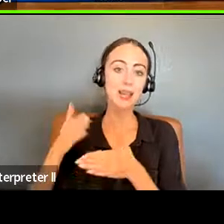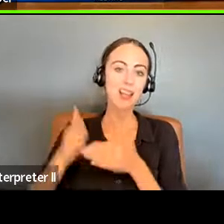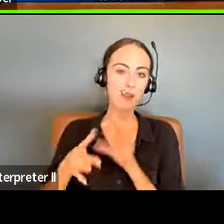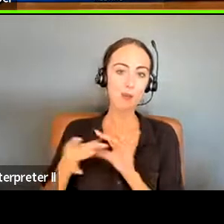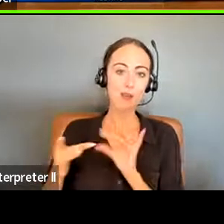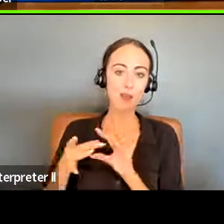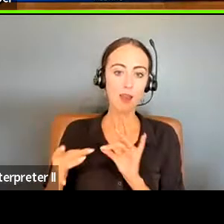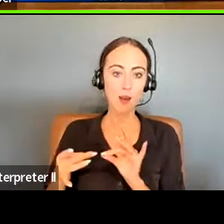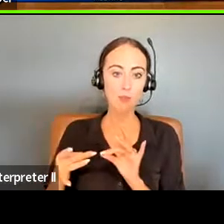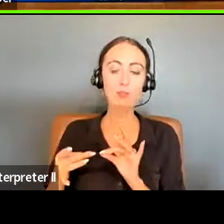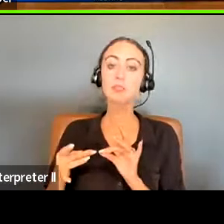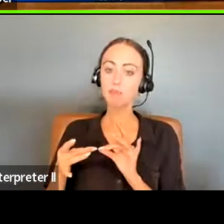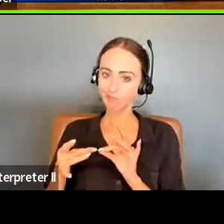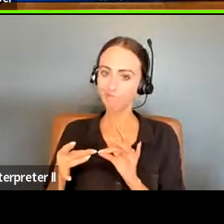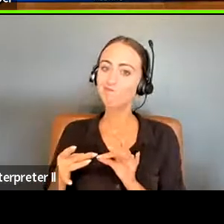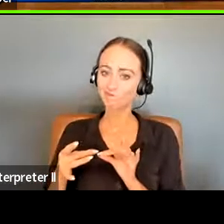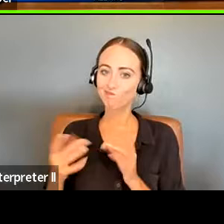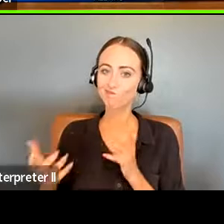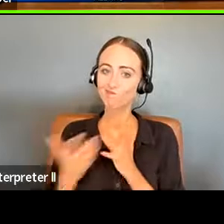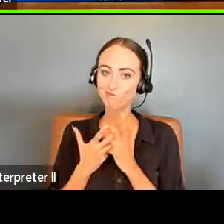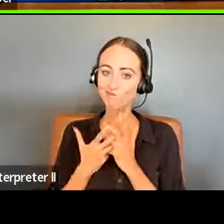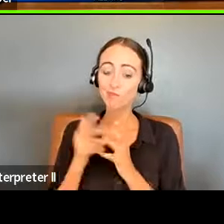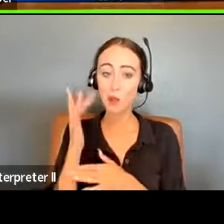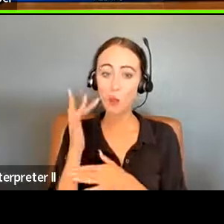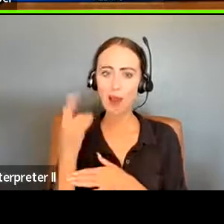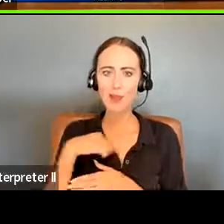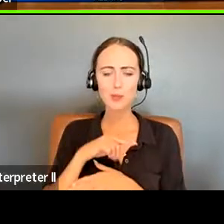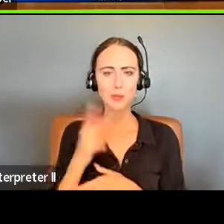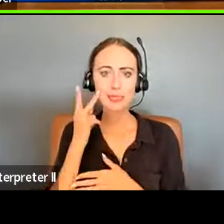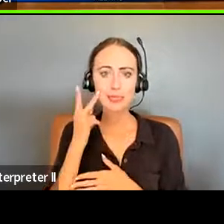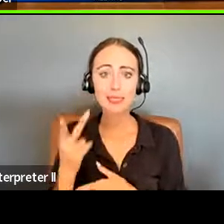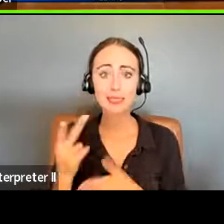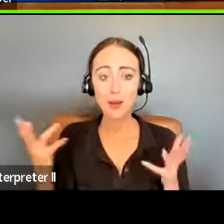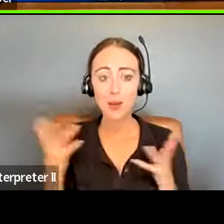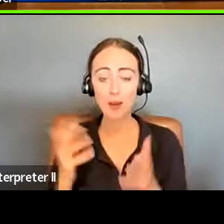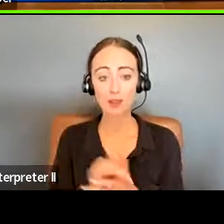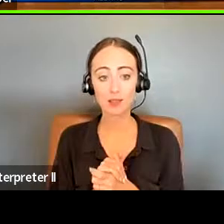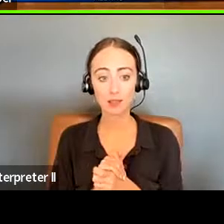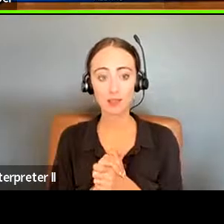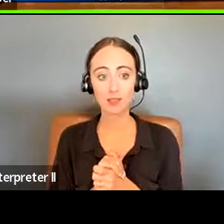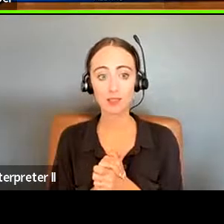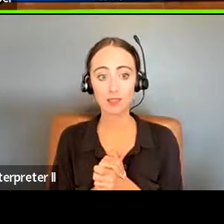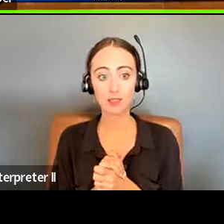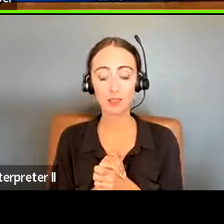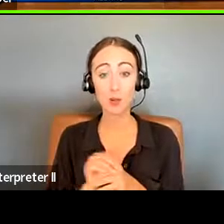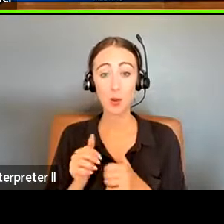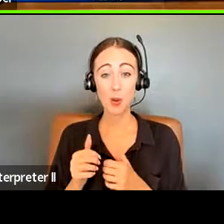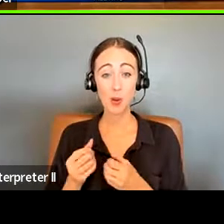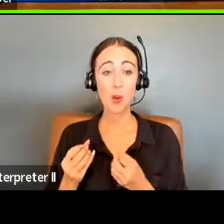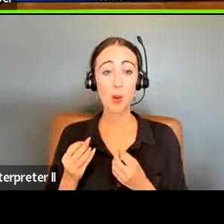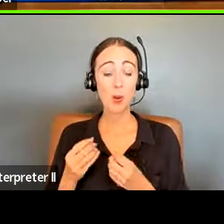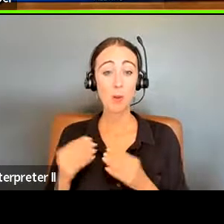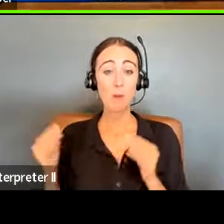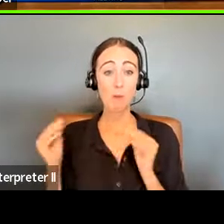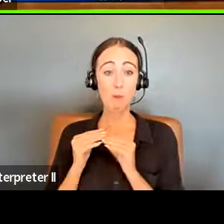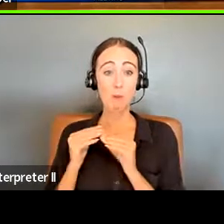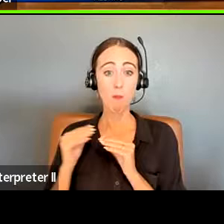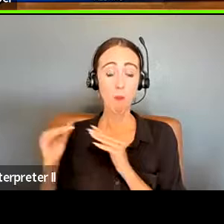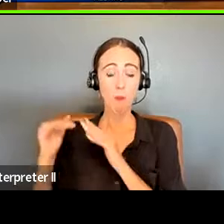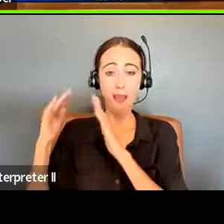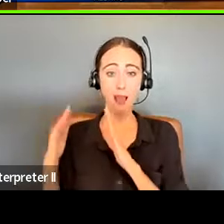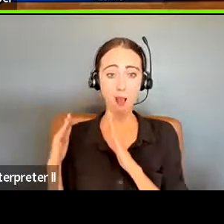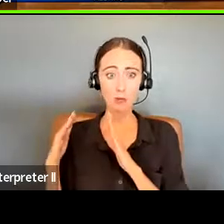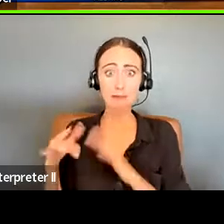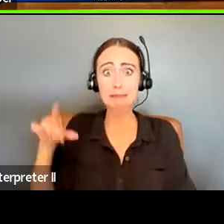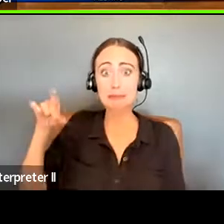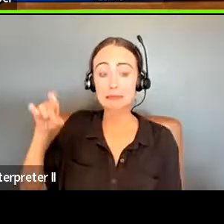is very apropos, because I think we're going to discover that there are more households that are in need of